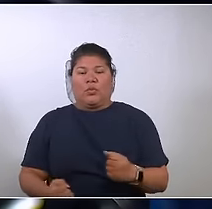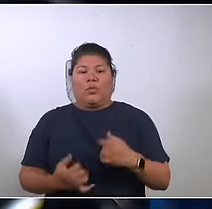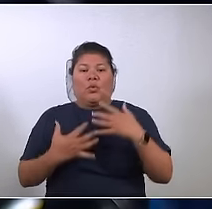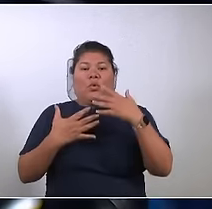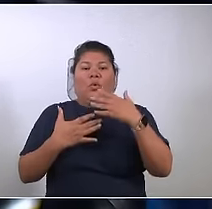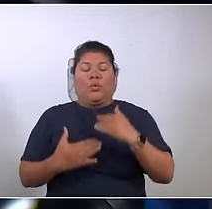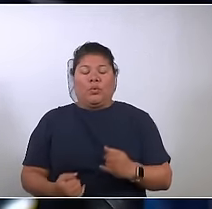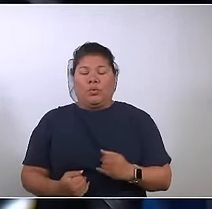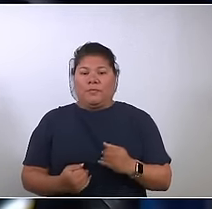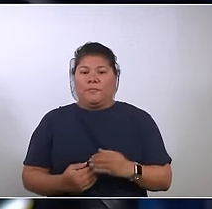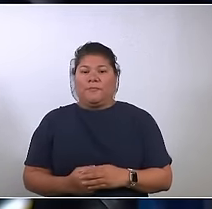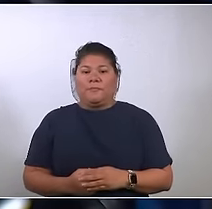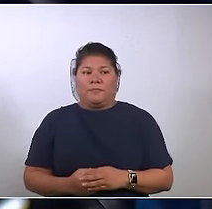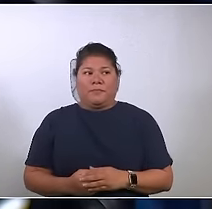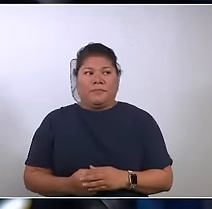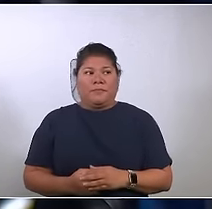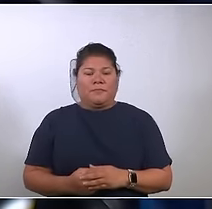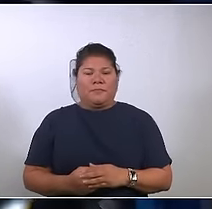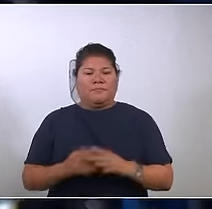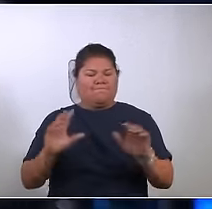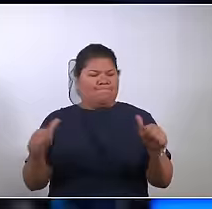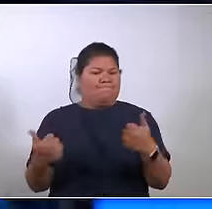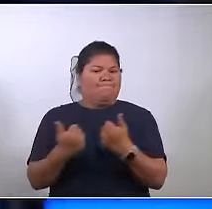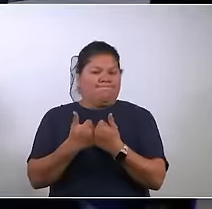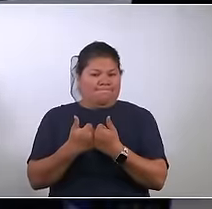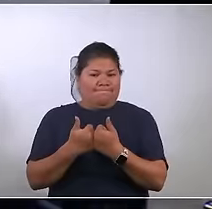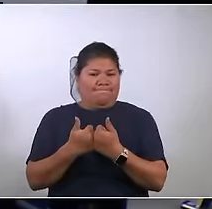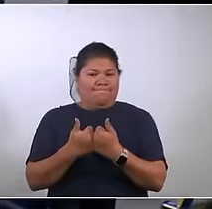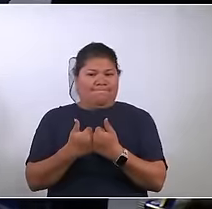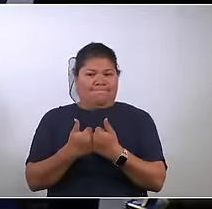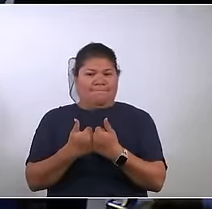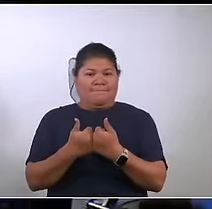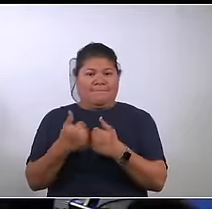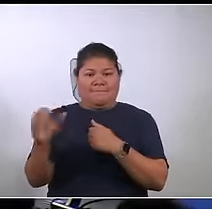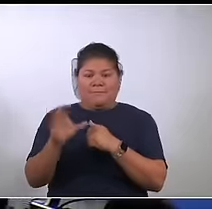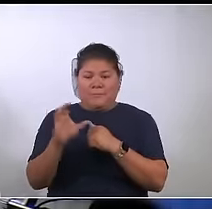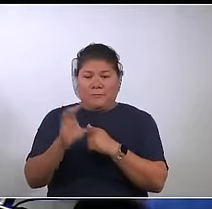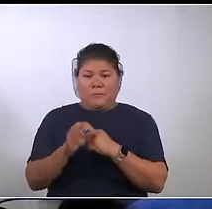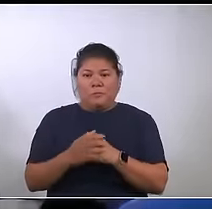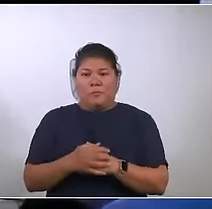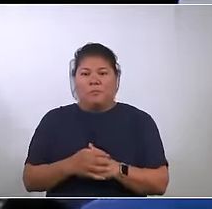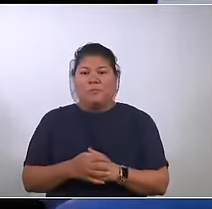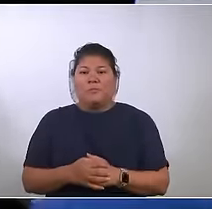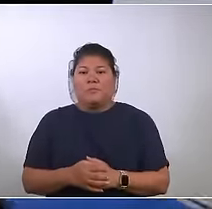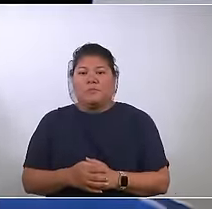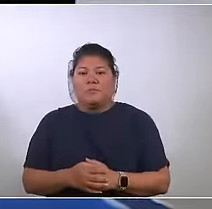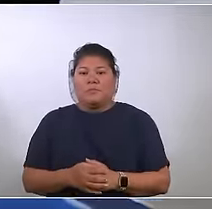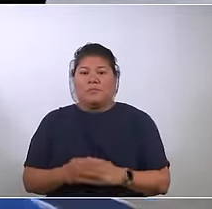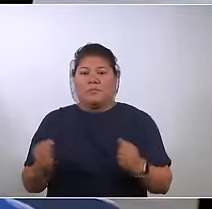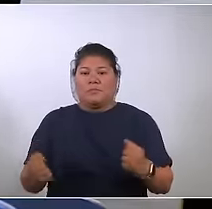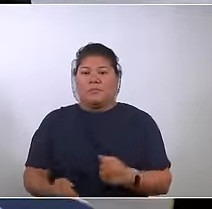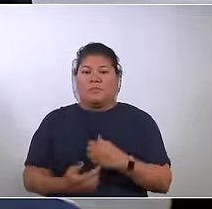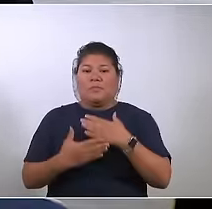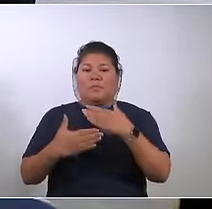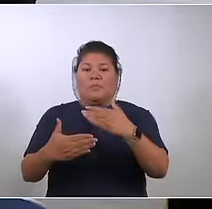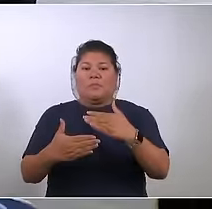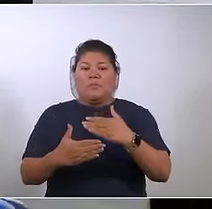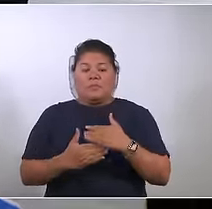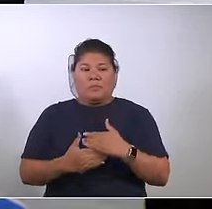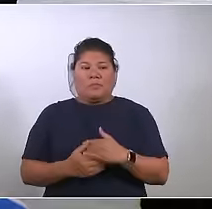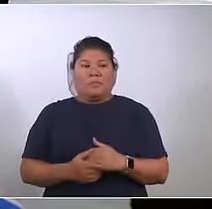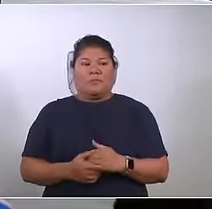Breathe. Respira. And he challenged y retó the church, a la iglesia, to